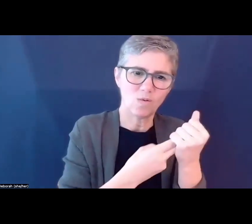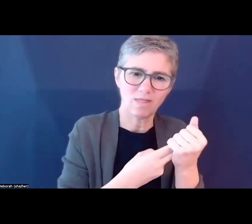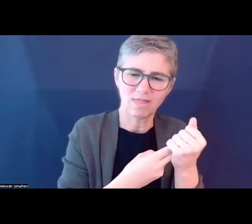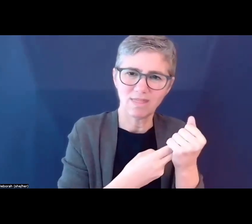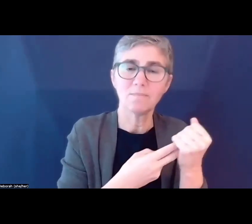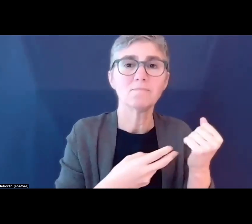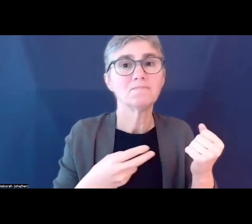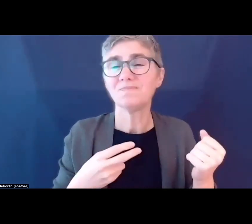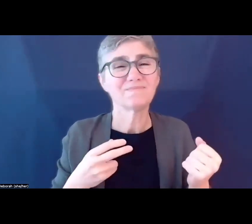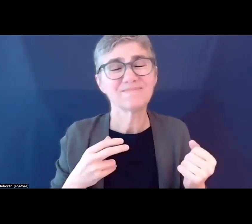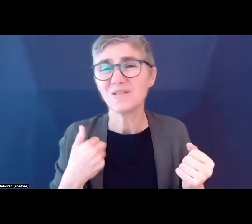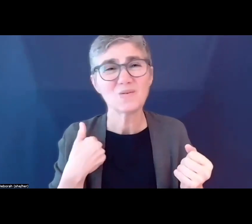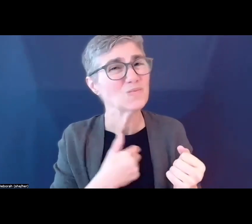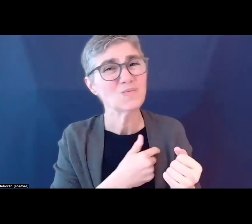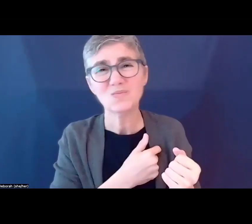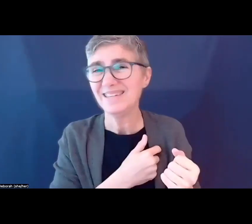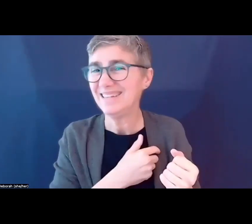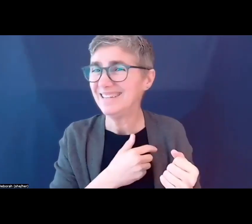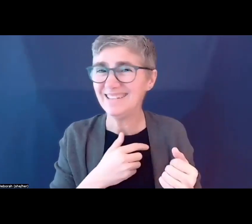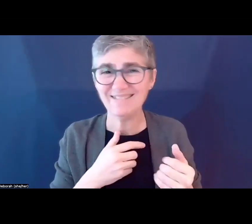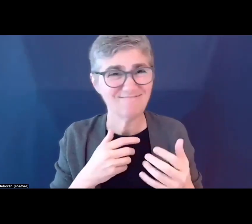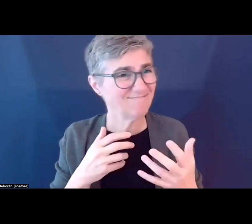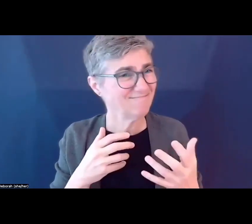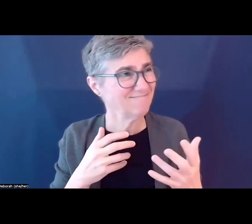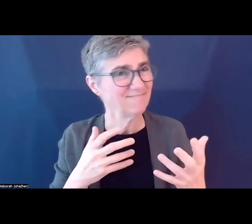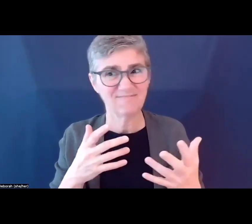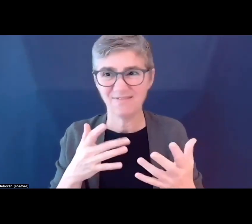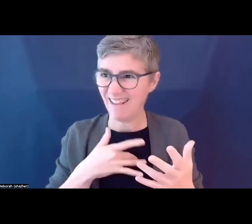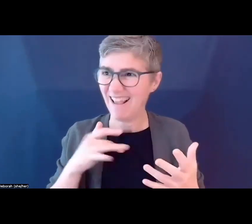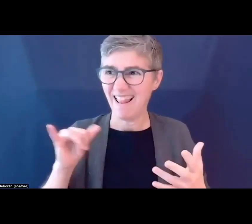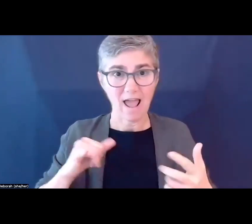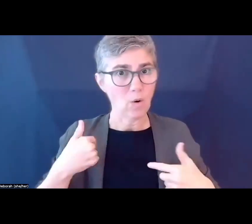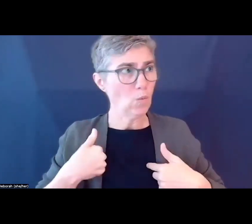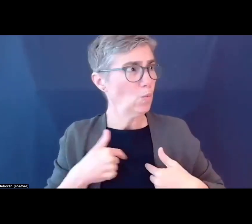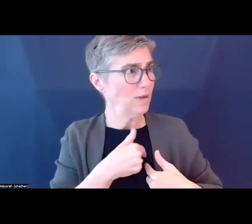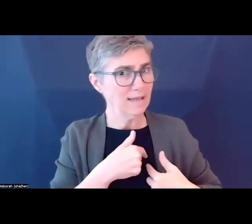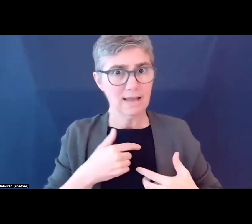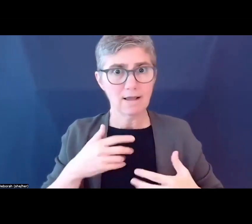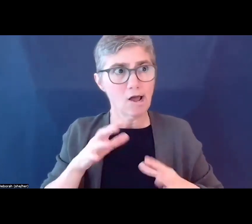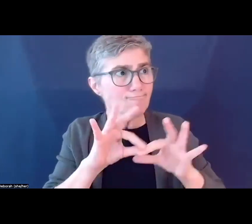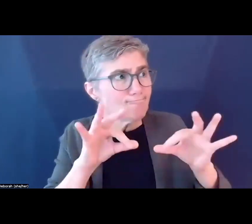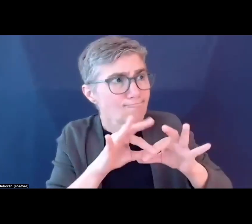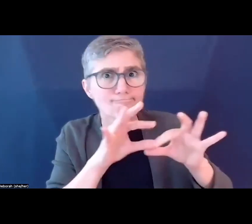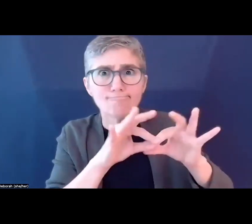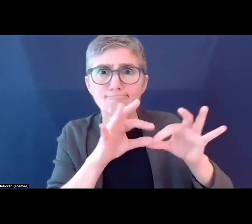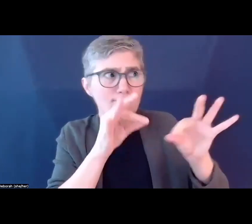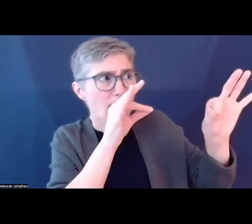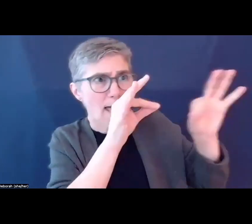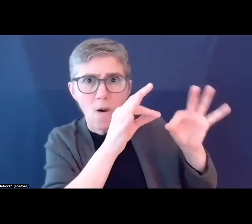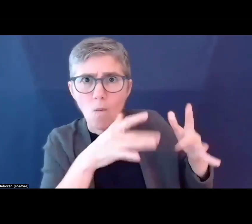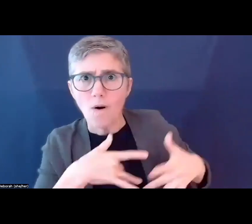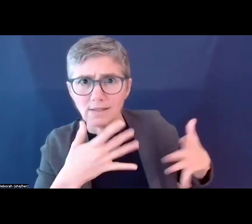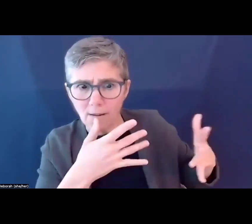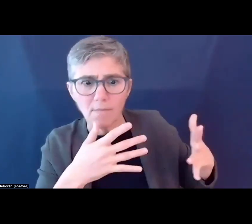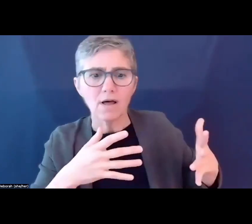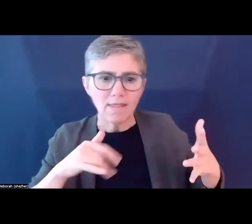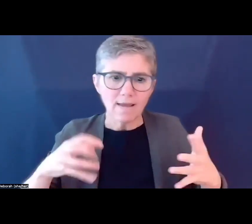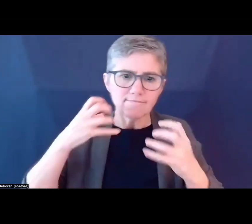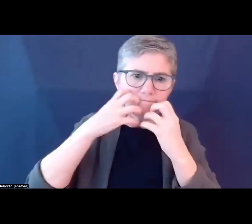input was truly mattered and helped us care, plan in a meaningful way.